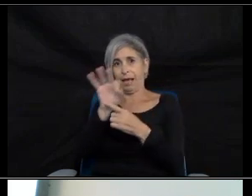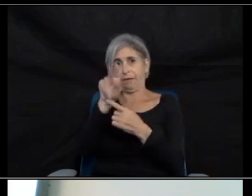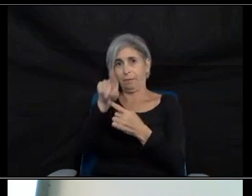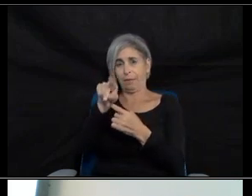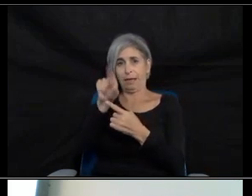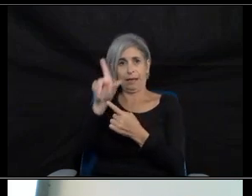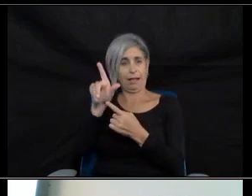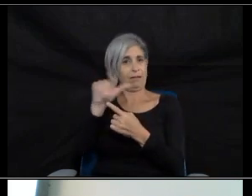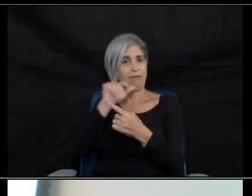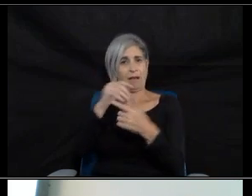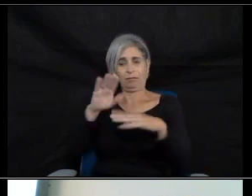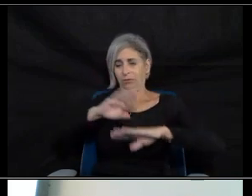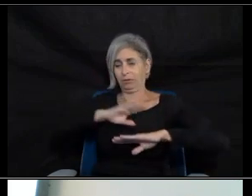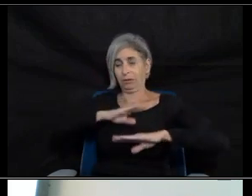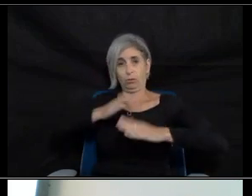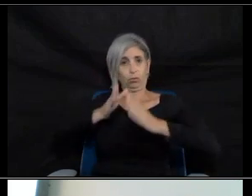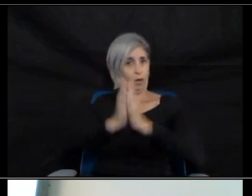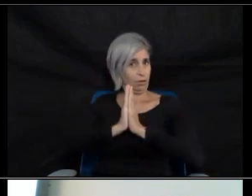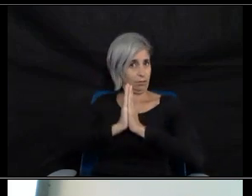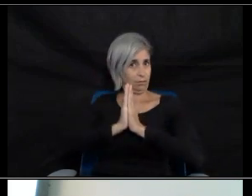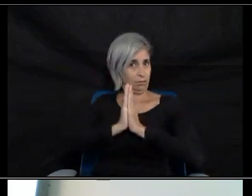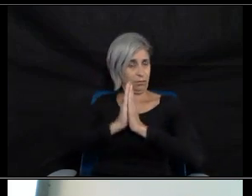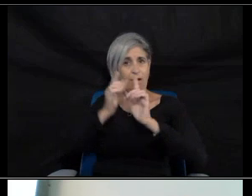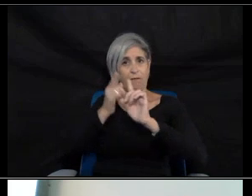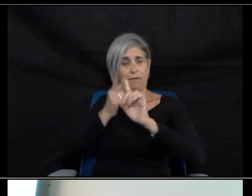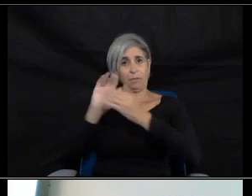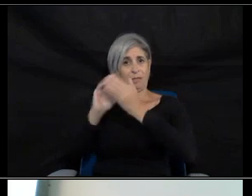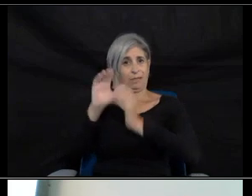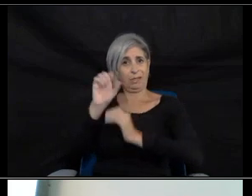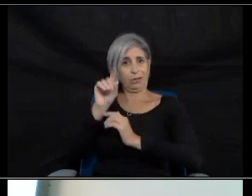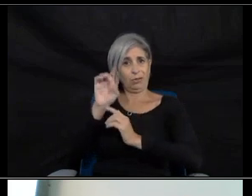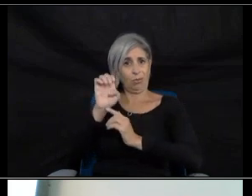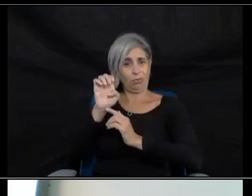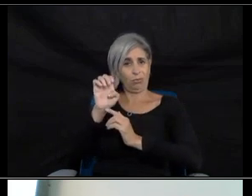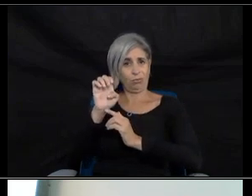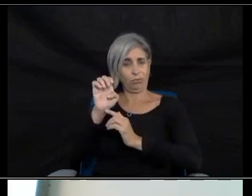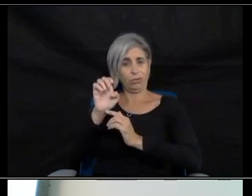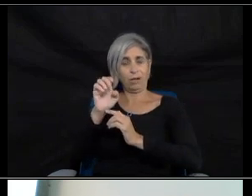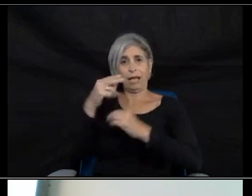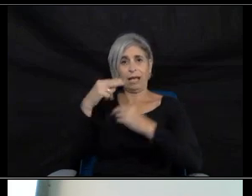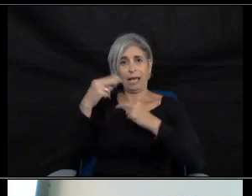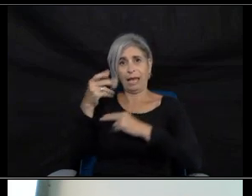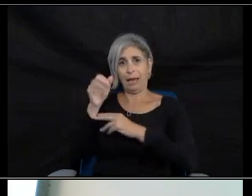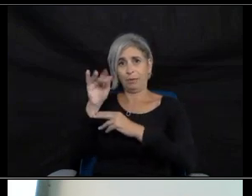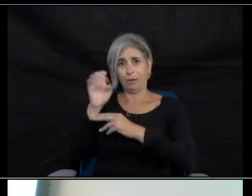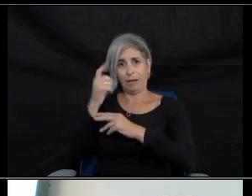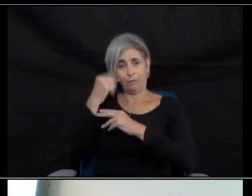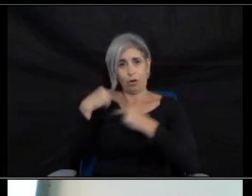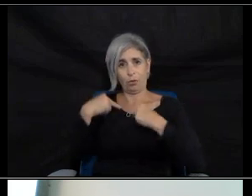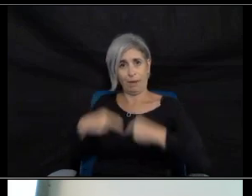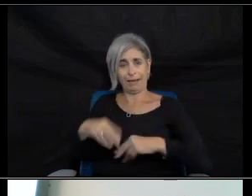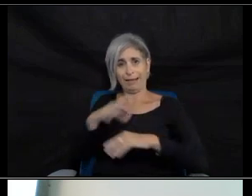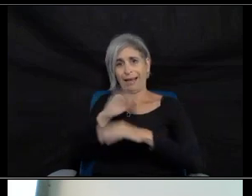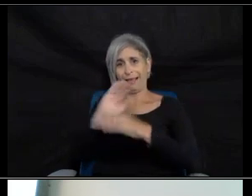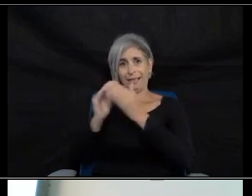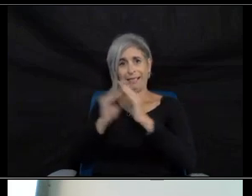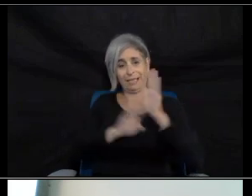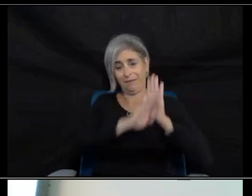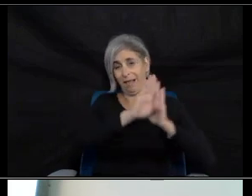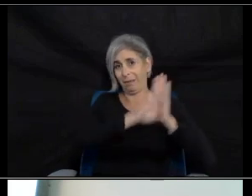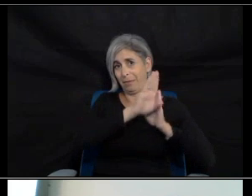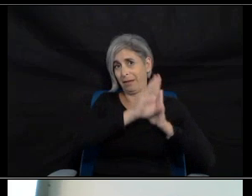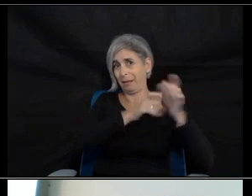not fulfilled a request from the City Code of Compliance, Habitat for Humanity, and the City